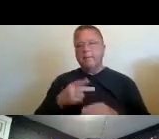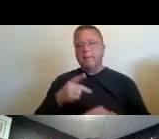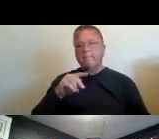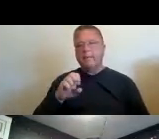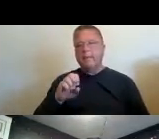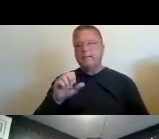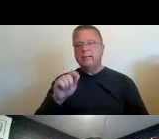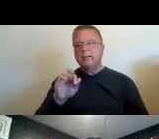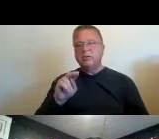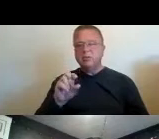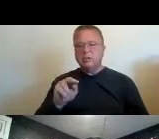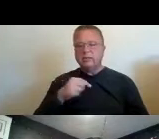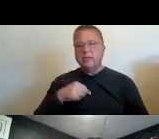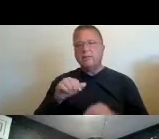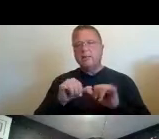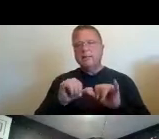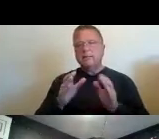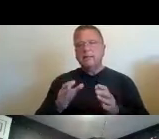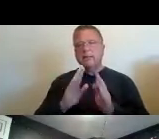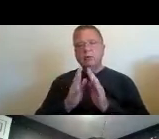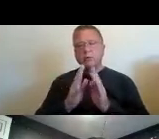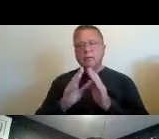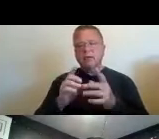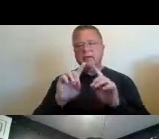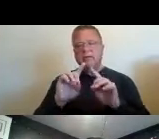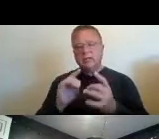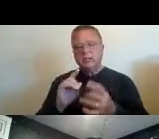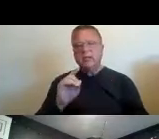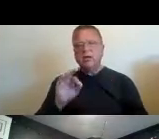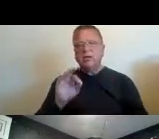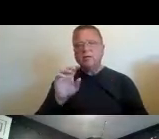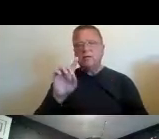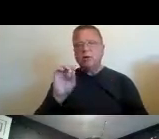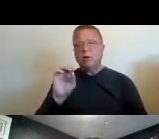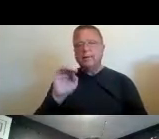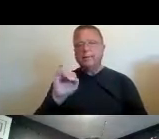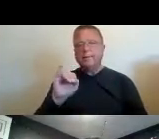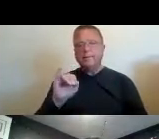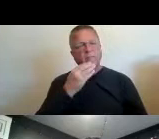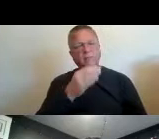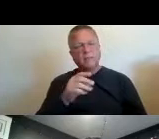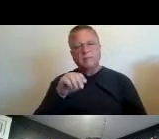traffic division of DOMI. Thanks for having me. Thanks, Paige. Anna?